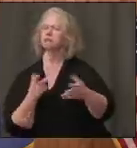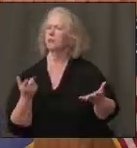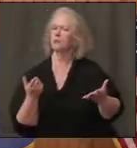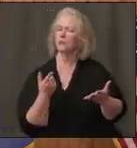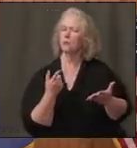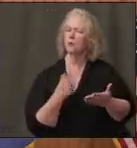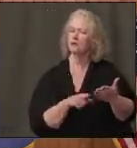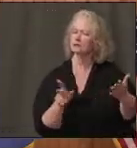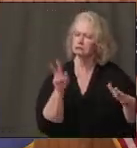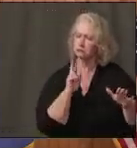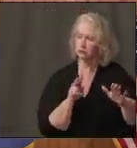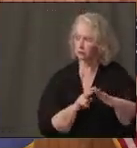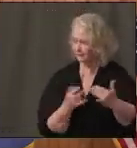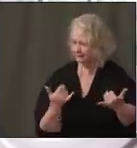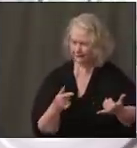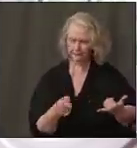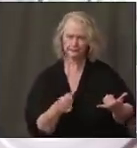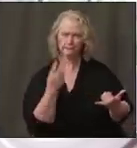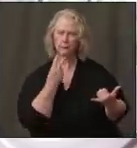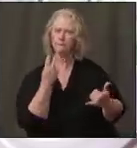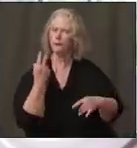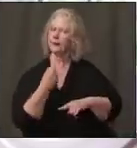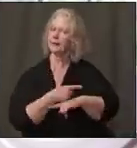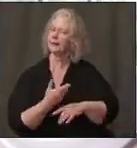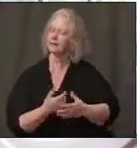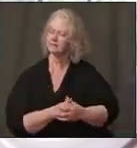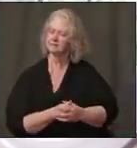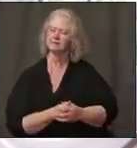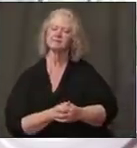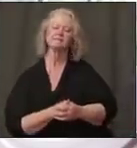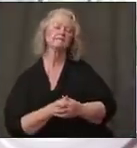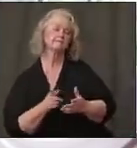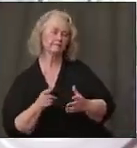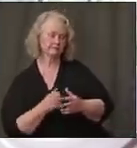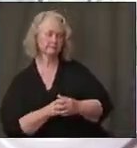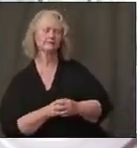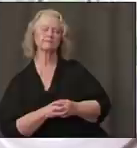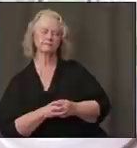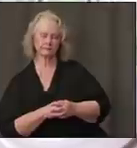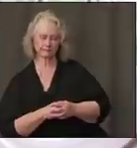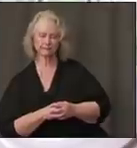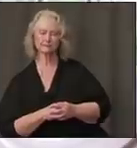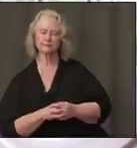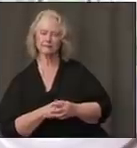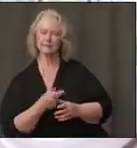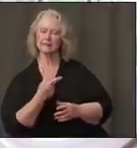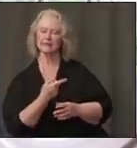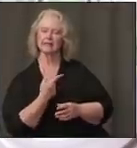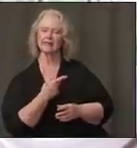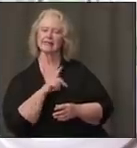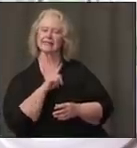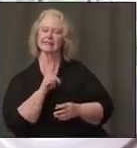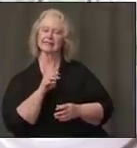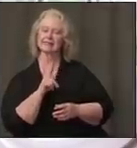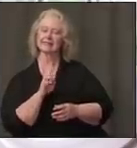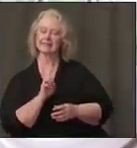chain, especially as Memorial Day weekend is coming around? Yeah, look, this gets back to something that Zeke and I were talking about